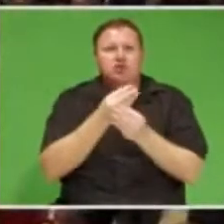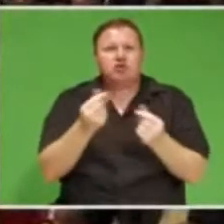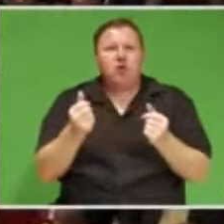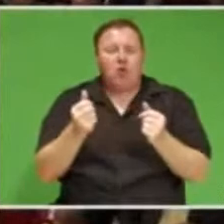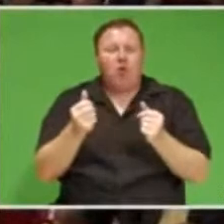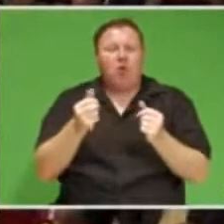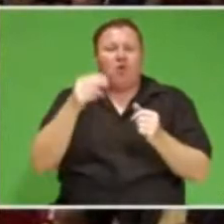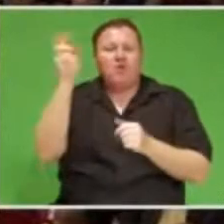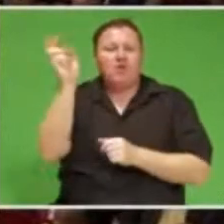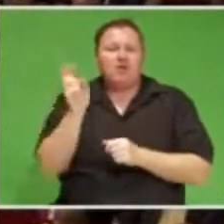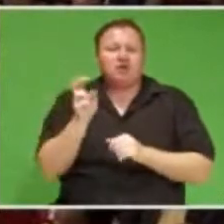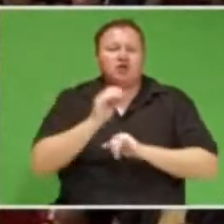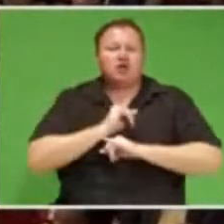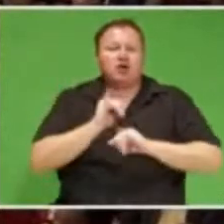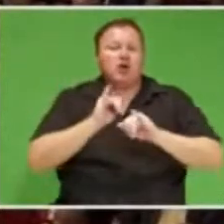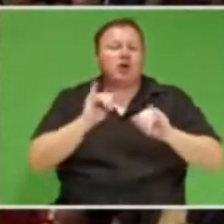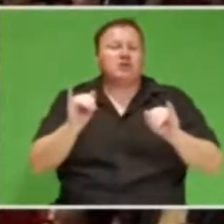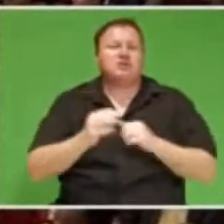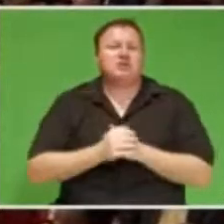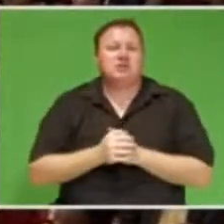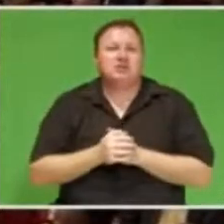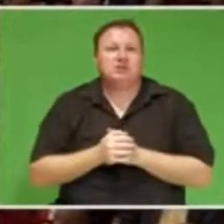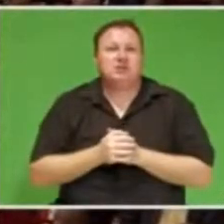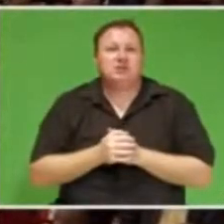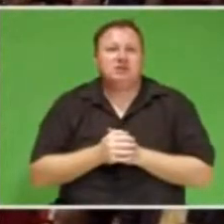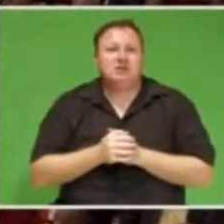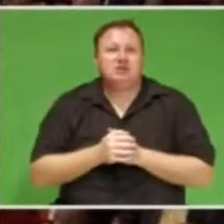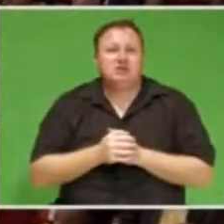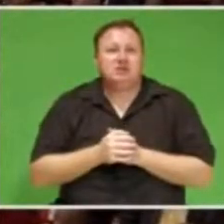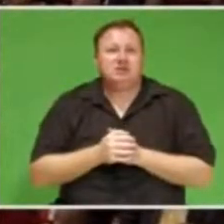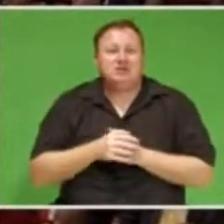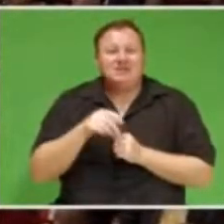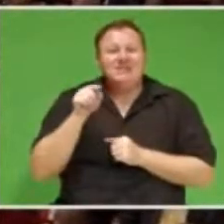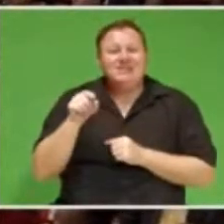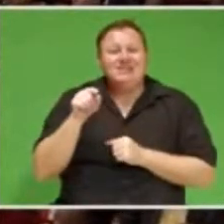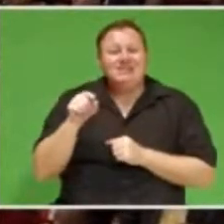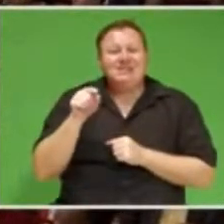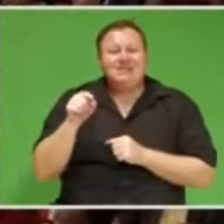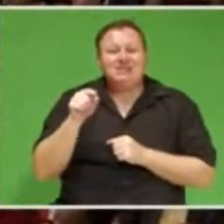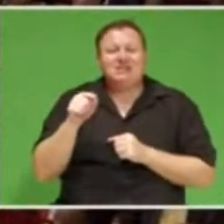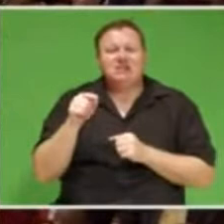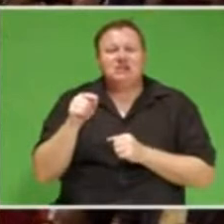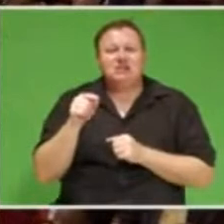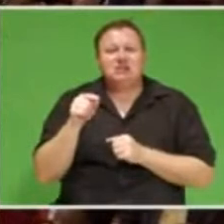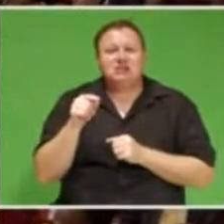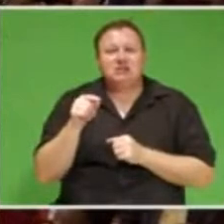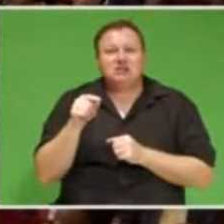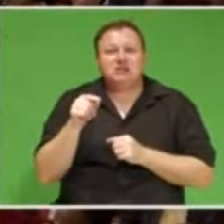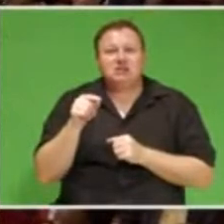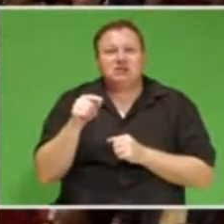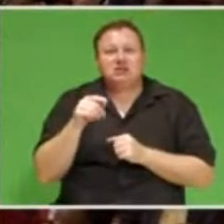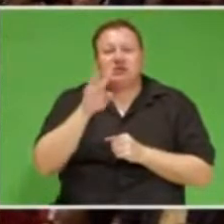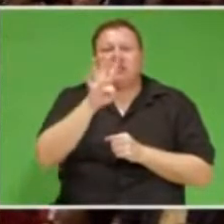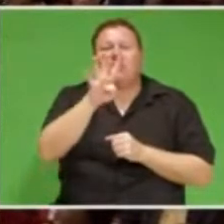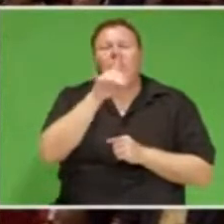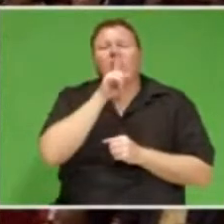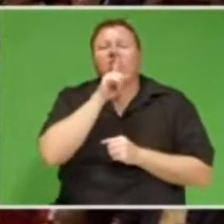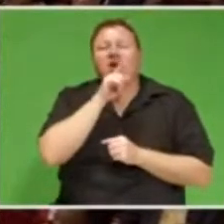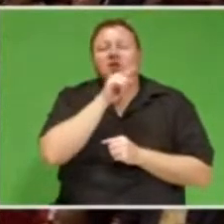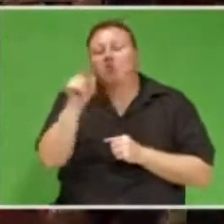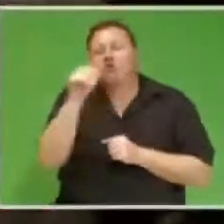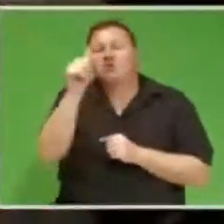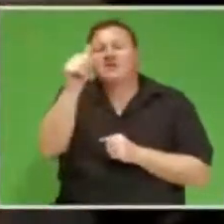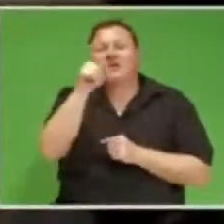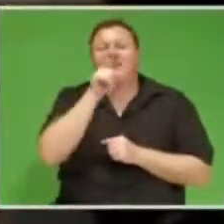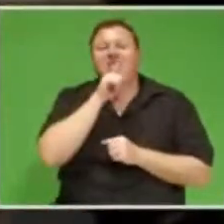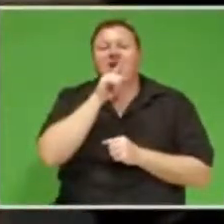This was to address the electricity shortfall of 4,000 to